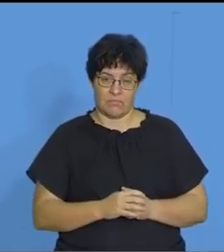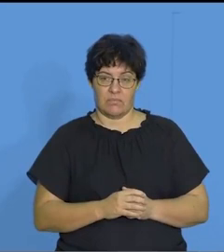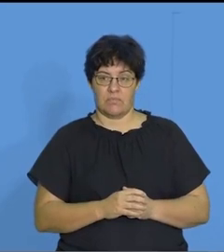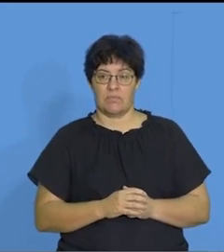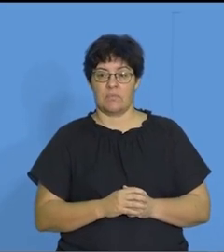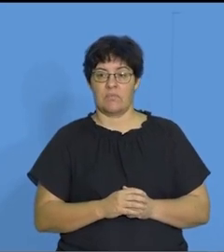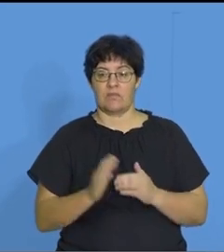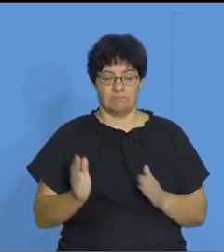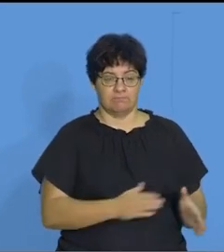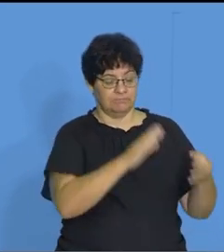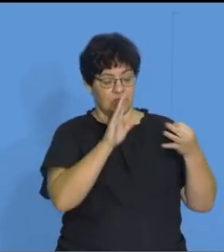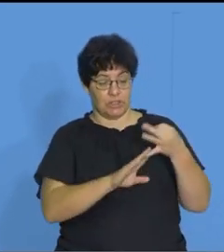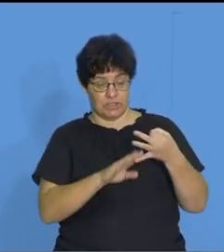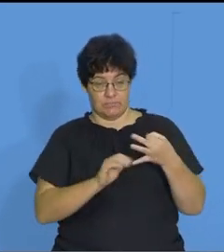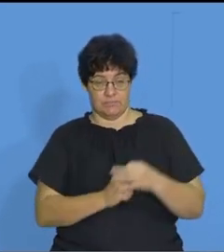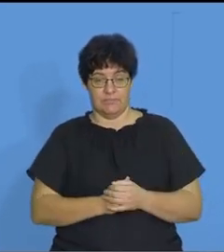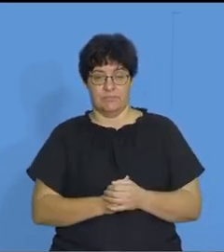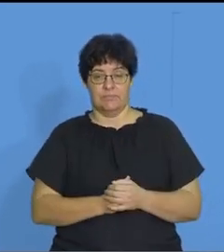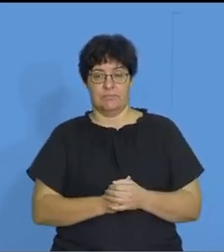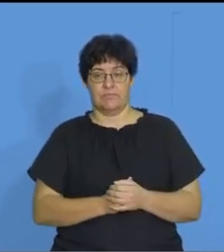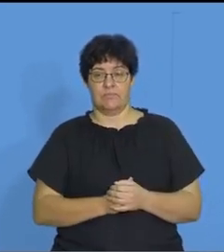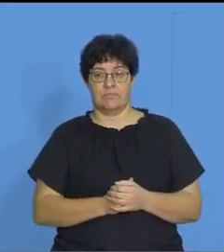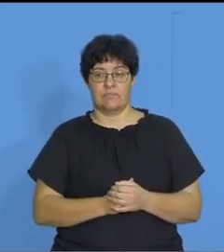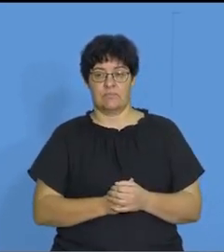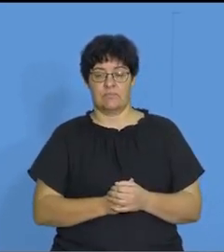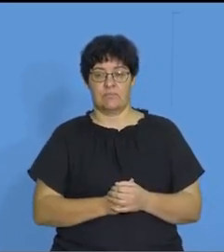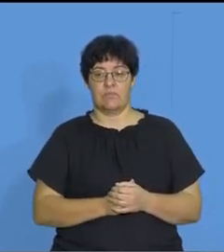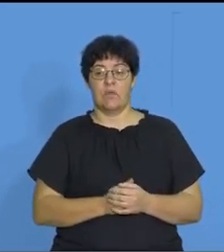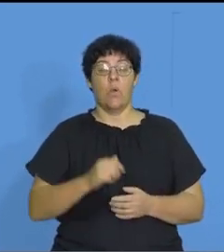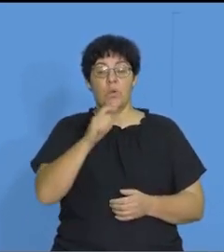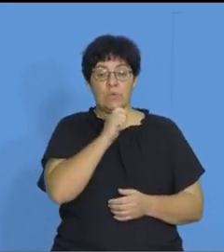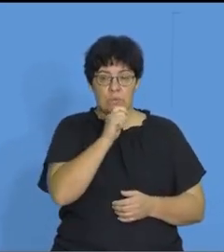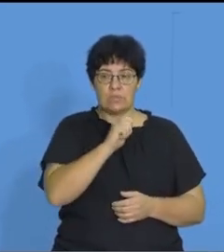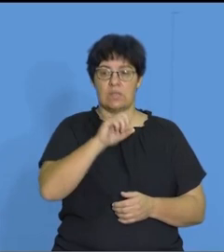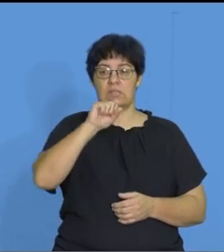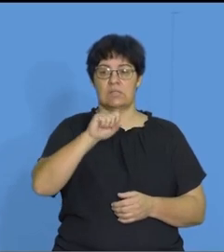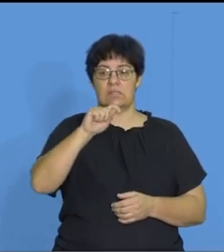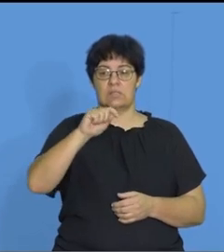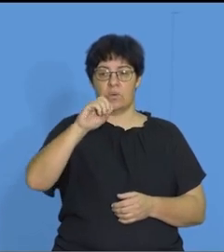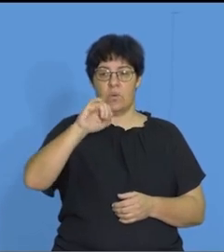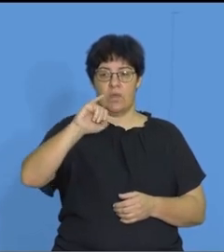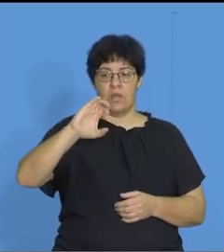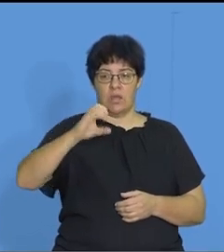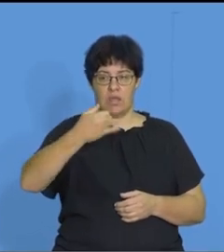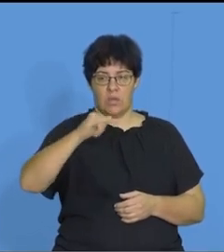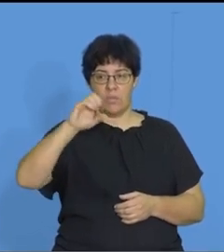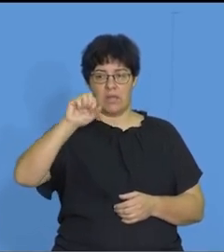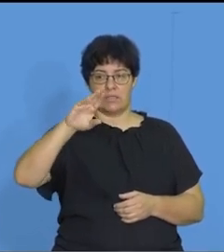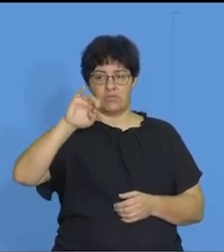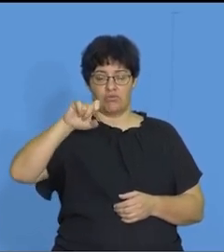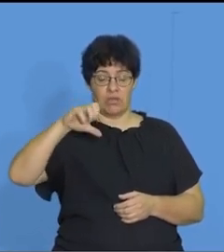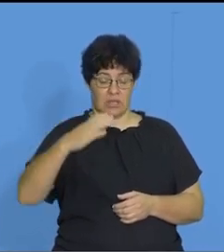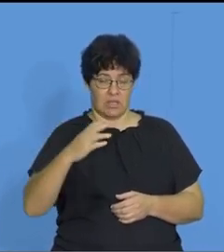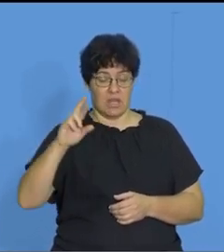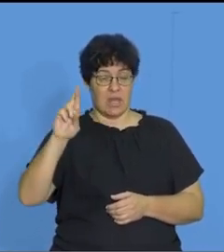then moving along, it says here, step number three, we want to use the stoichiometric ratio to determine which